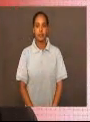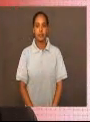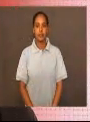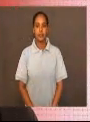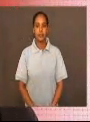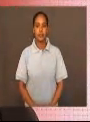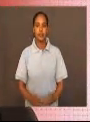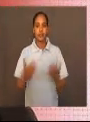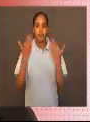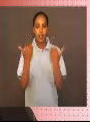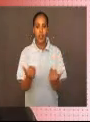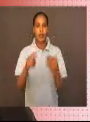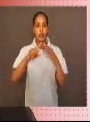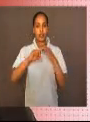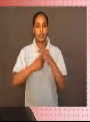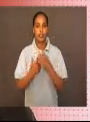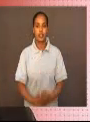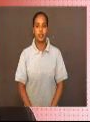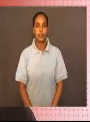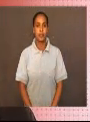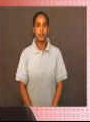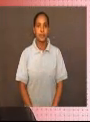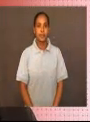Let us get started.